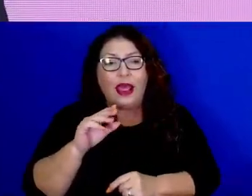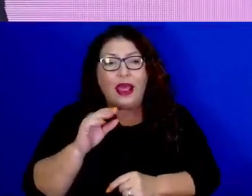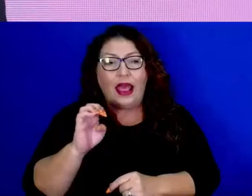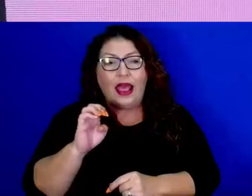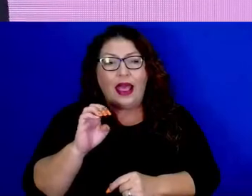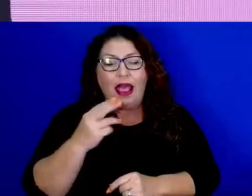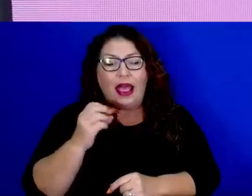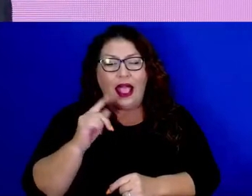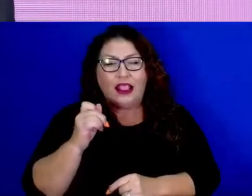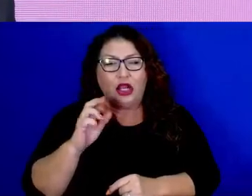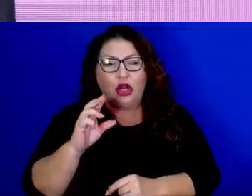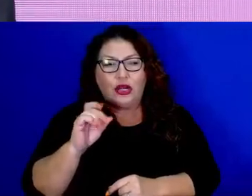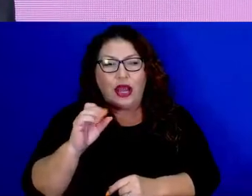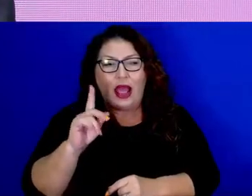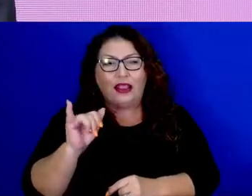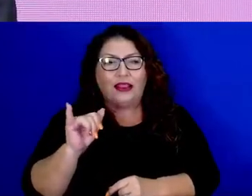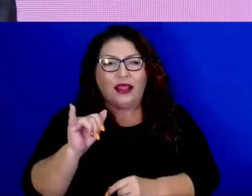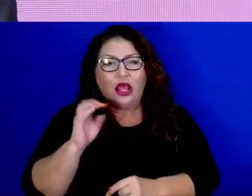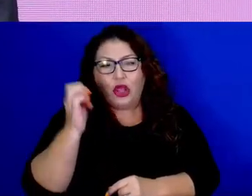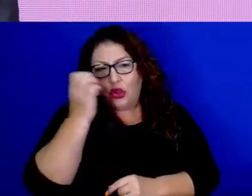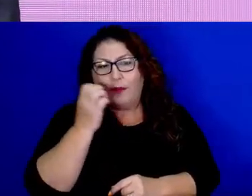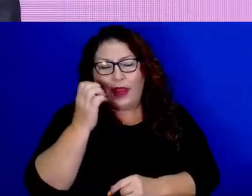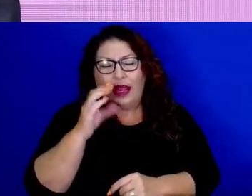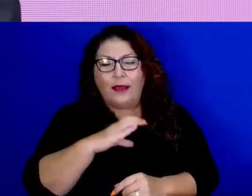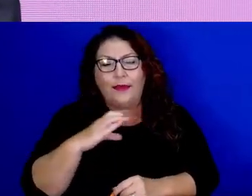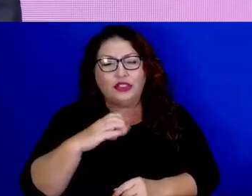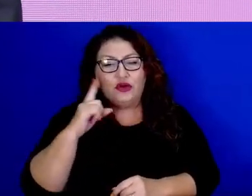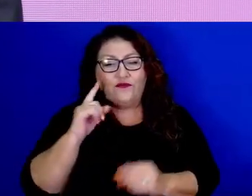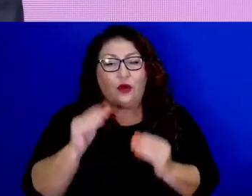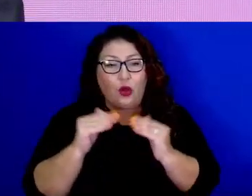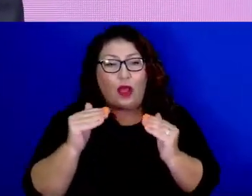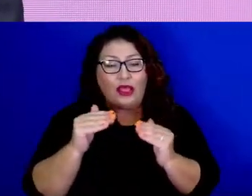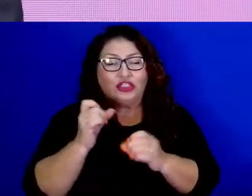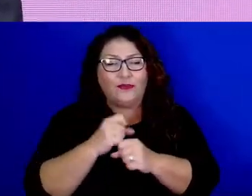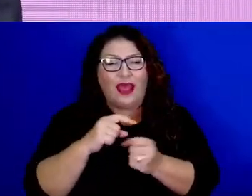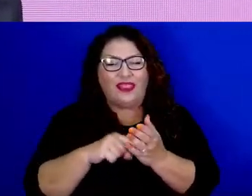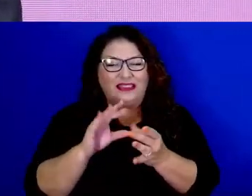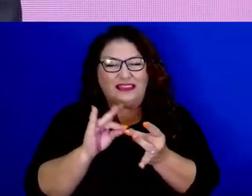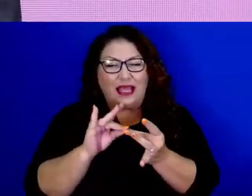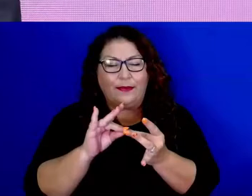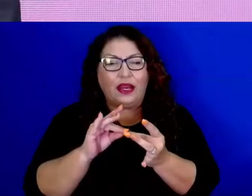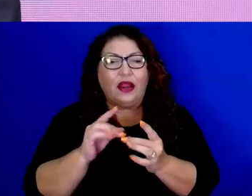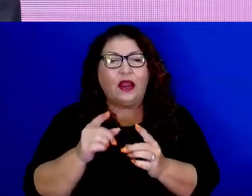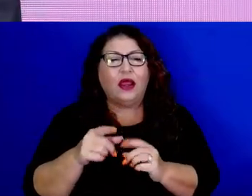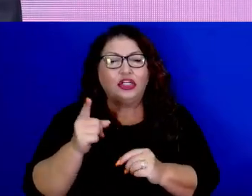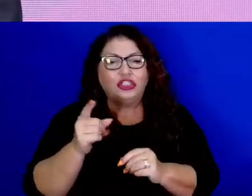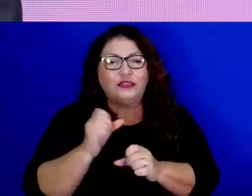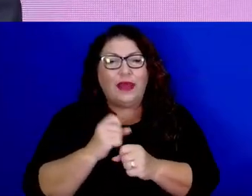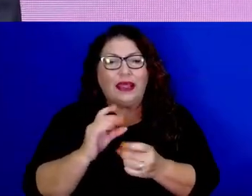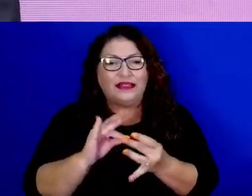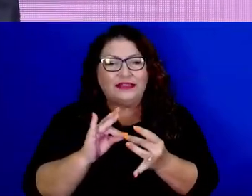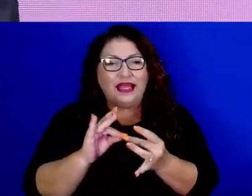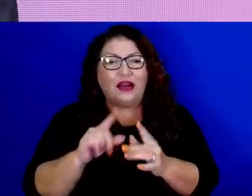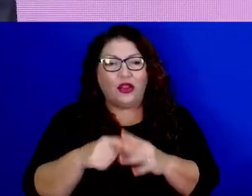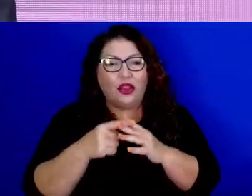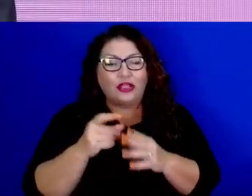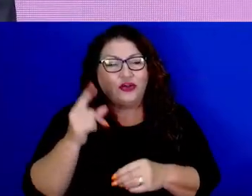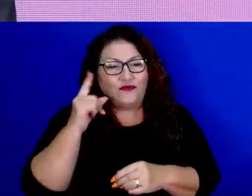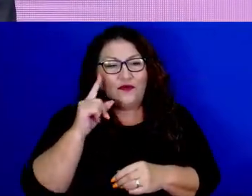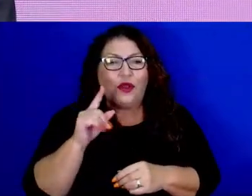for Equality. She made this statement, she's making this statement on the launch of the Gender Equality Index for this